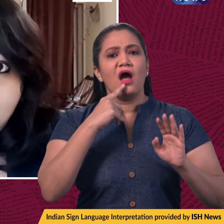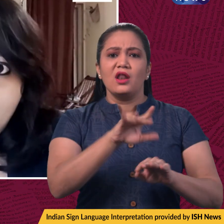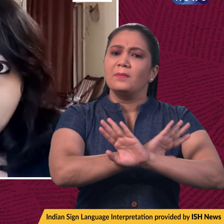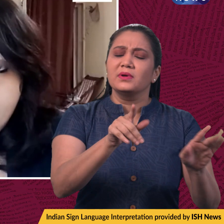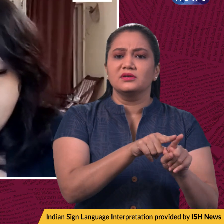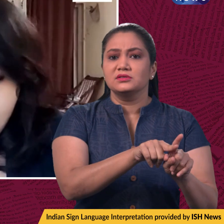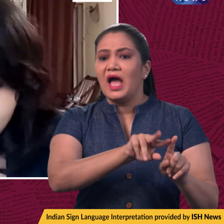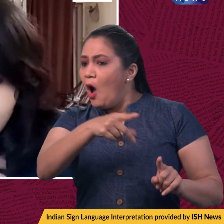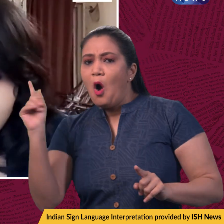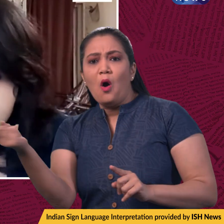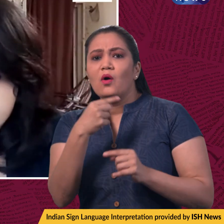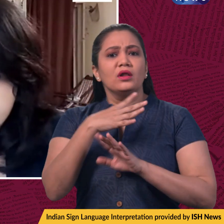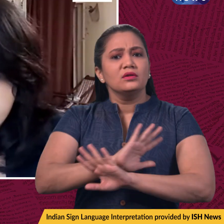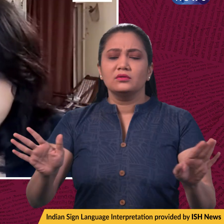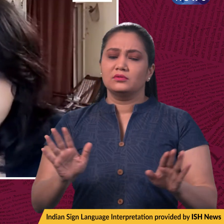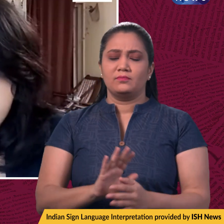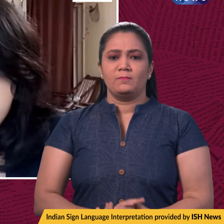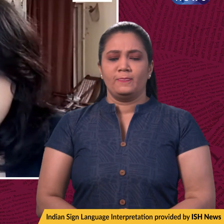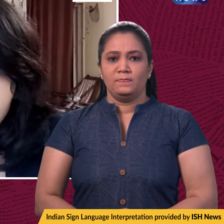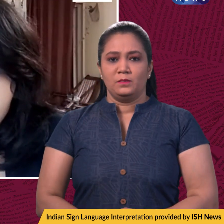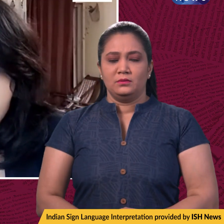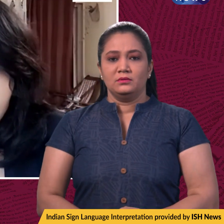will apply, end quote.